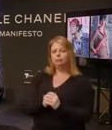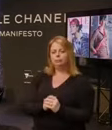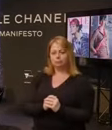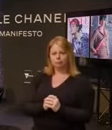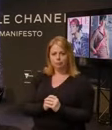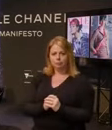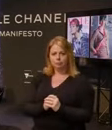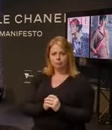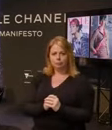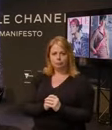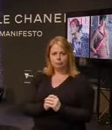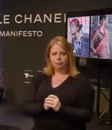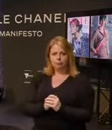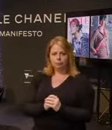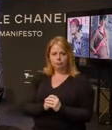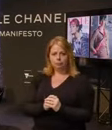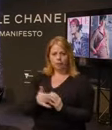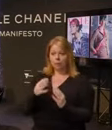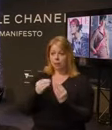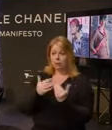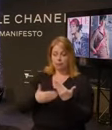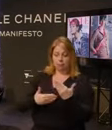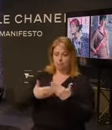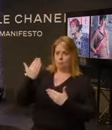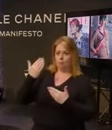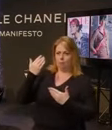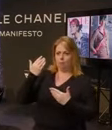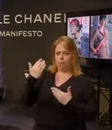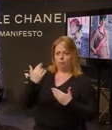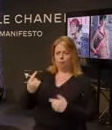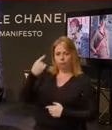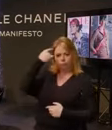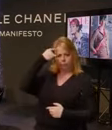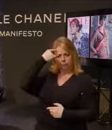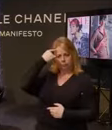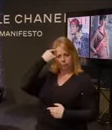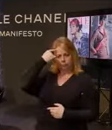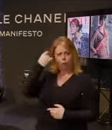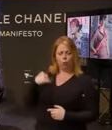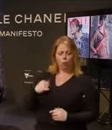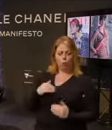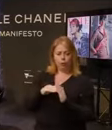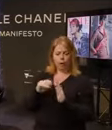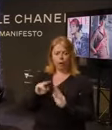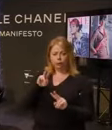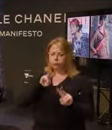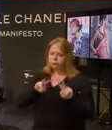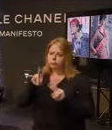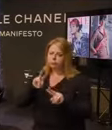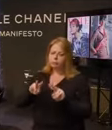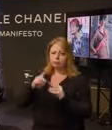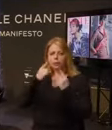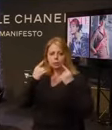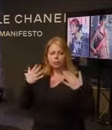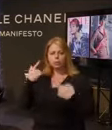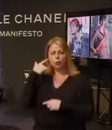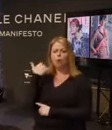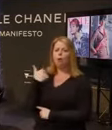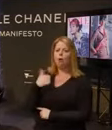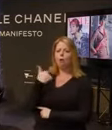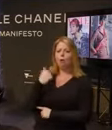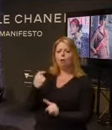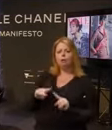take you, and I guess maybe some of the unexpected things that you've come to think of slightly differently as... You know, people as we are